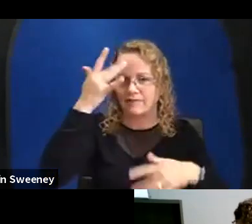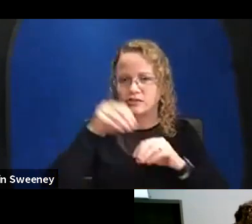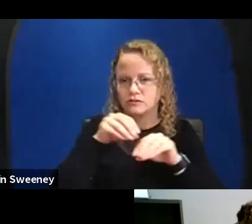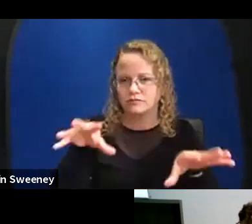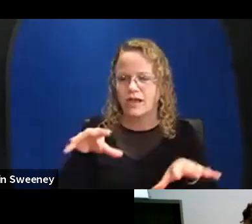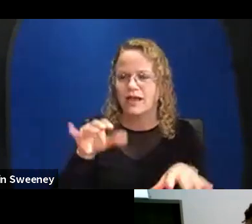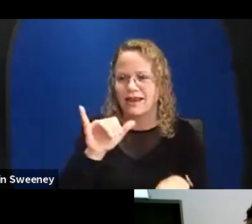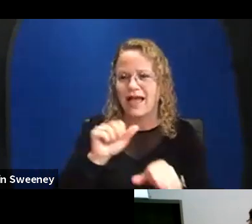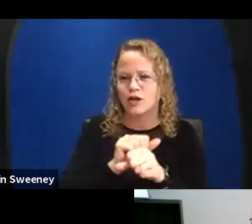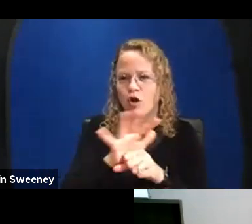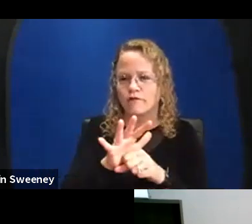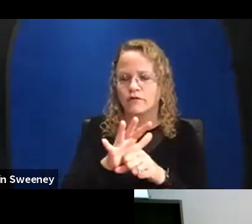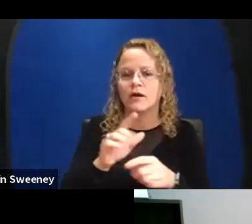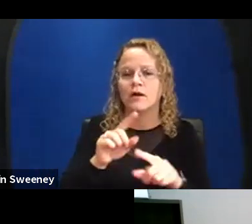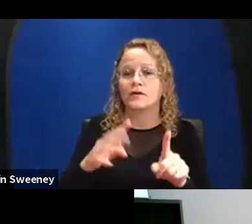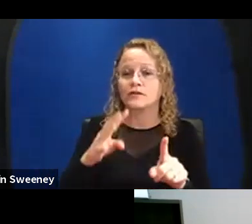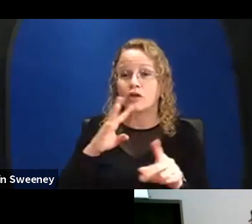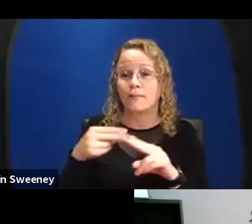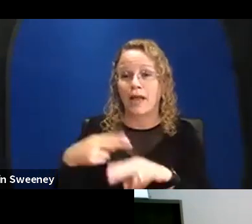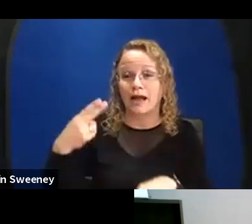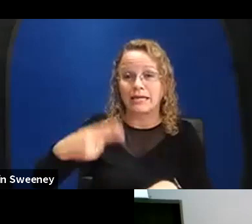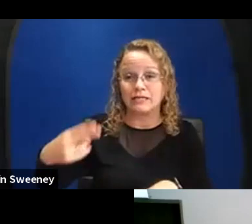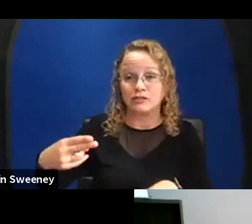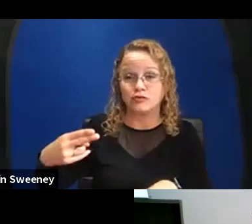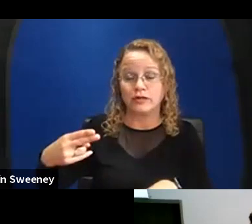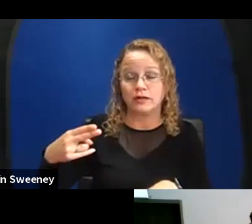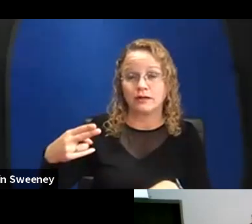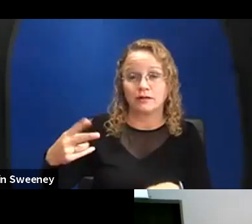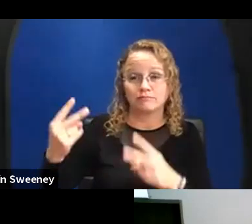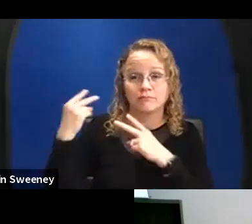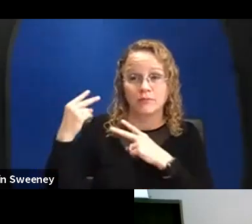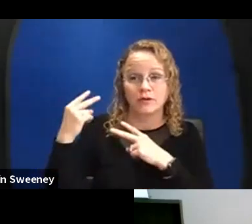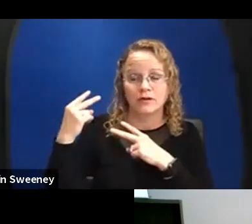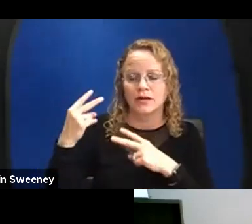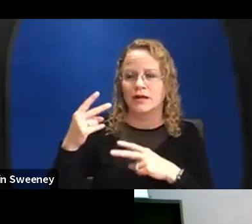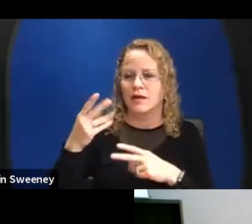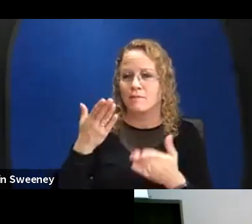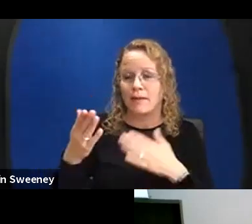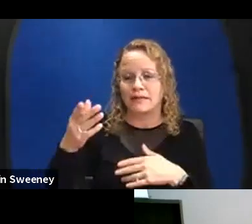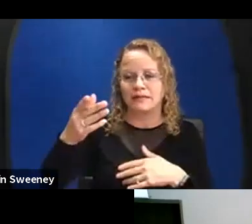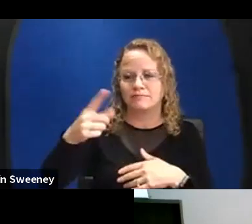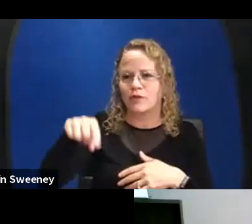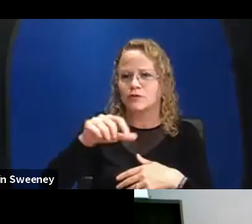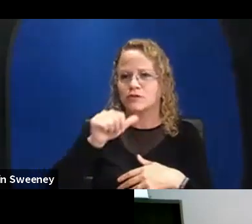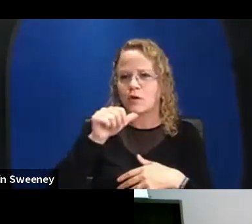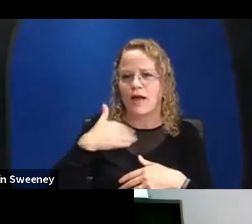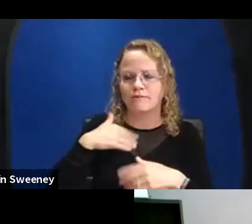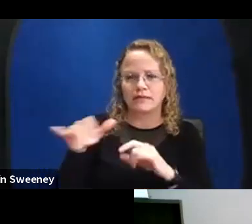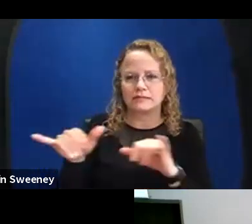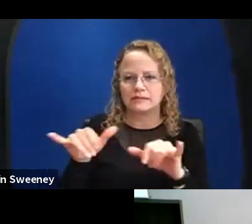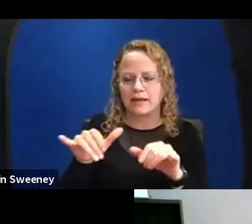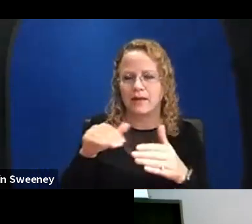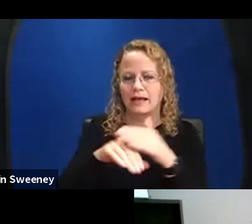COVID-19. But in talking about history, being aware that someone may not have the same access, what can we do, or what can